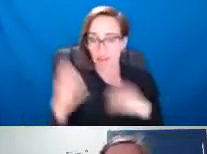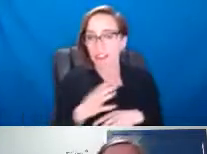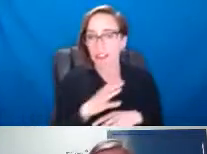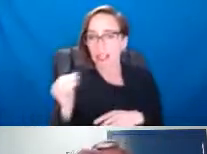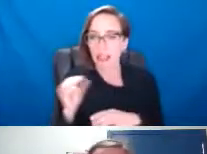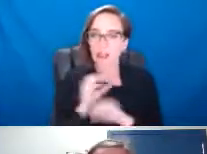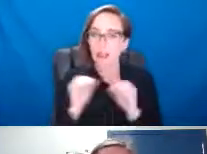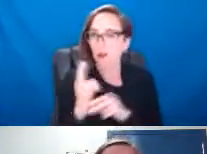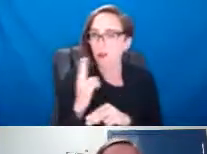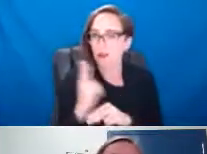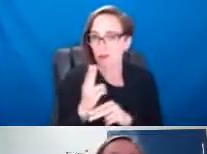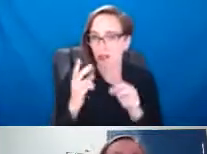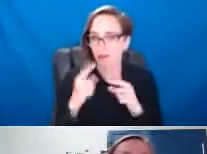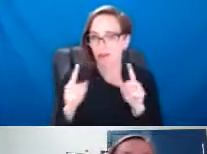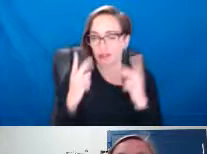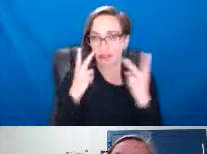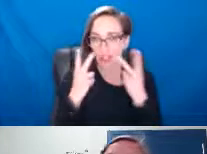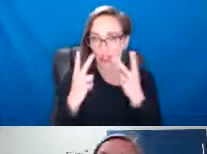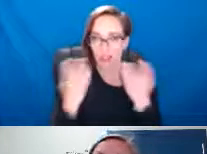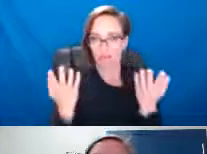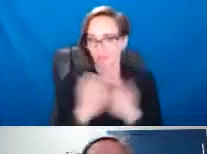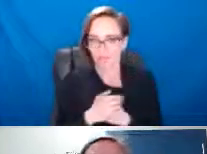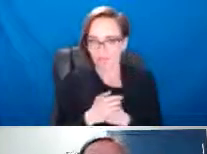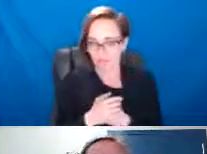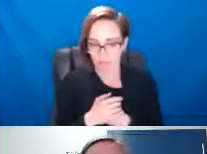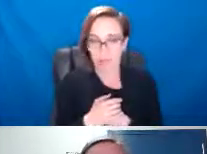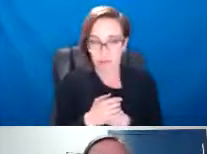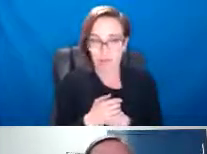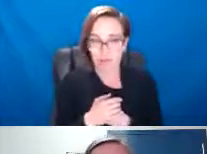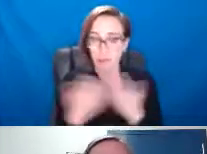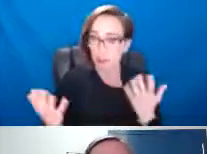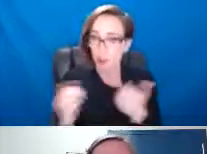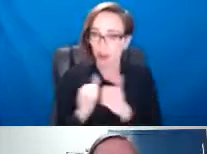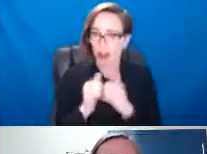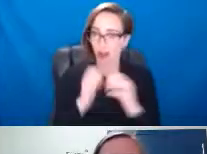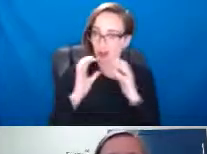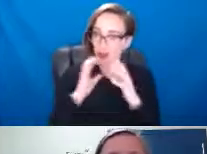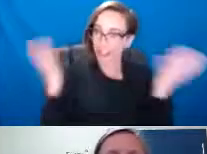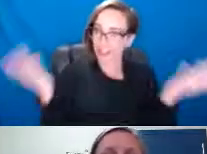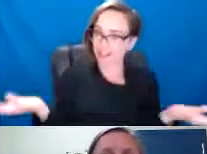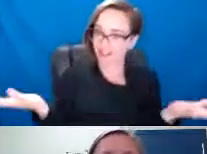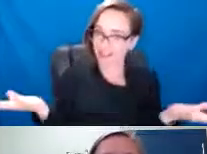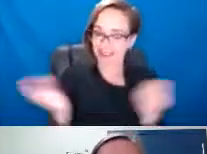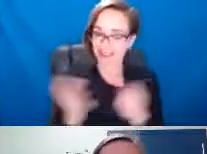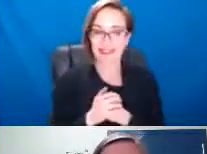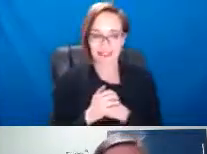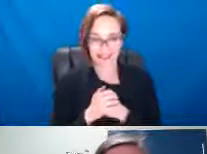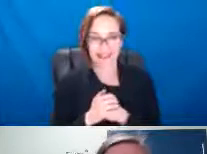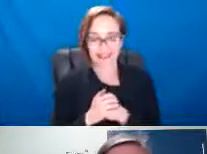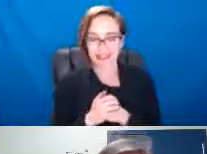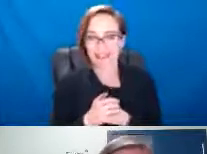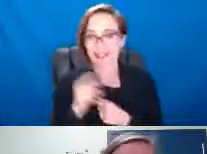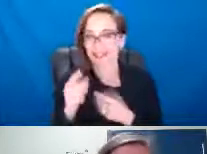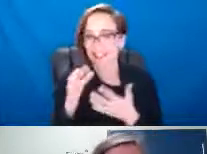So communication, again, we're just taking a little bit more away and away and away. And our